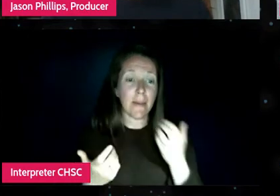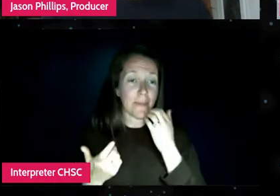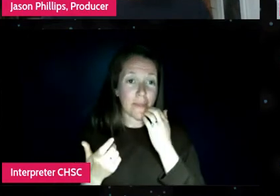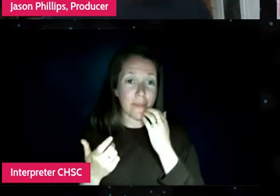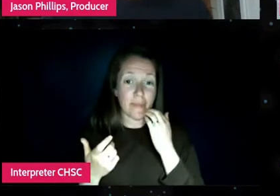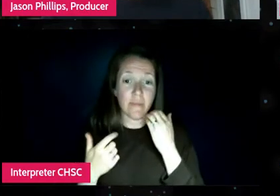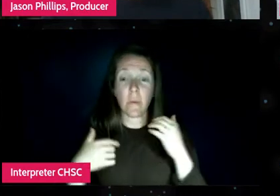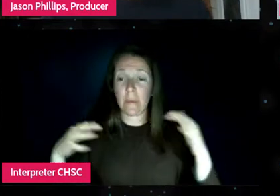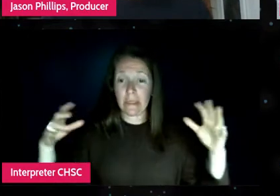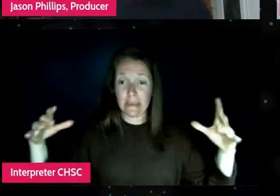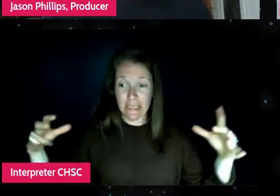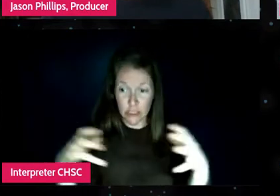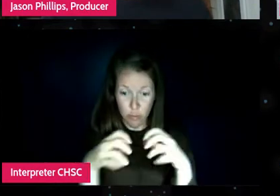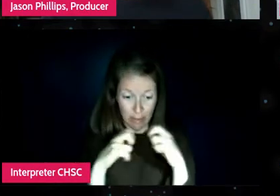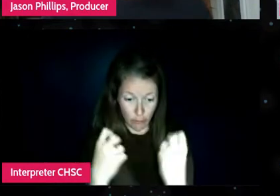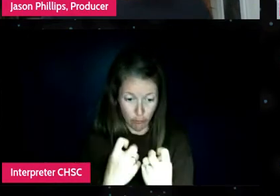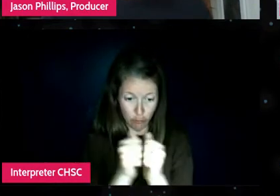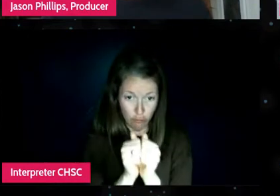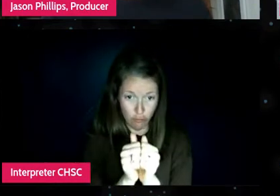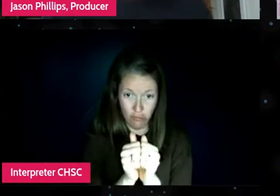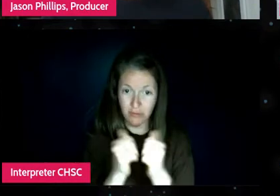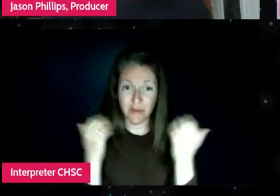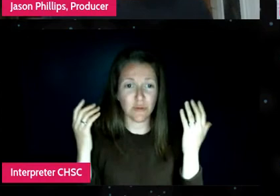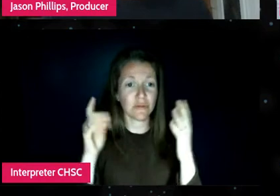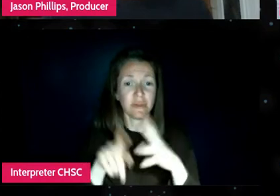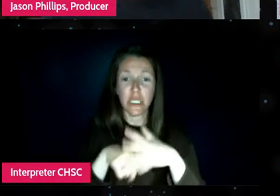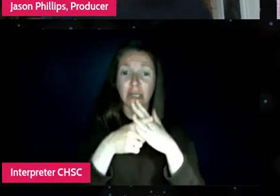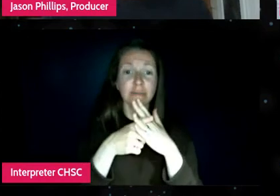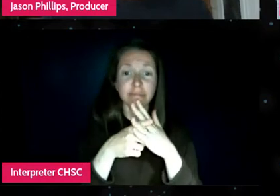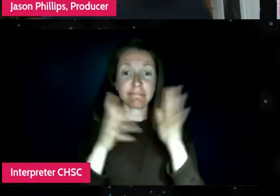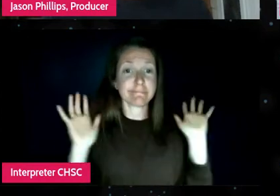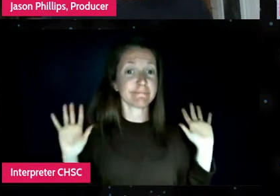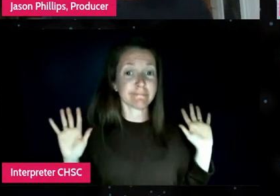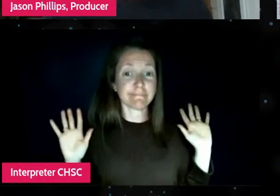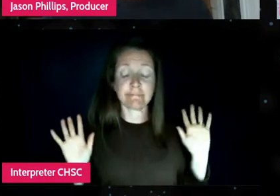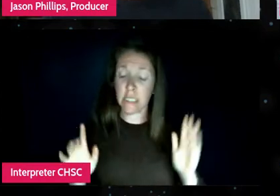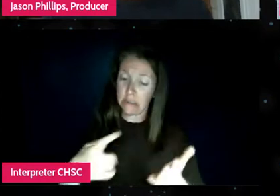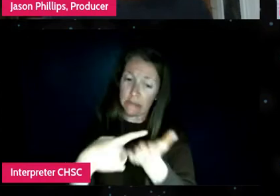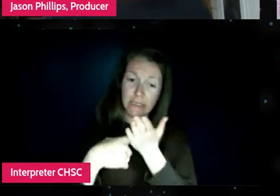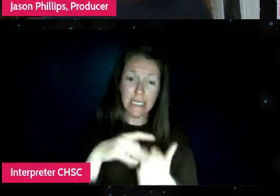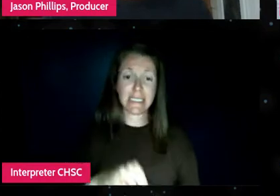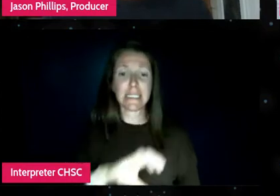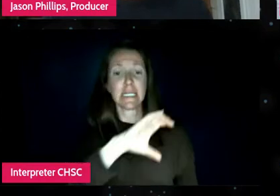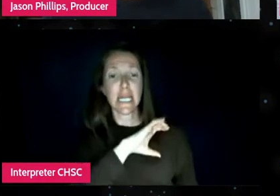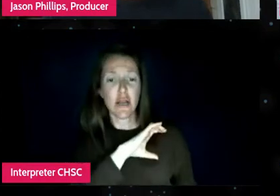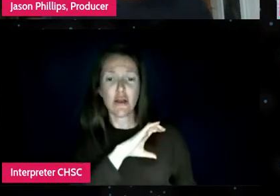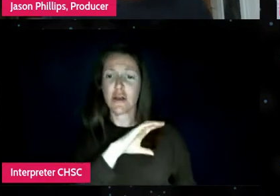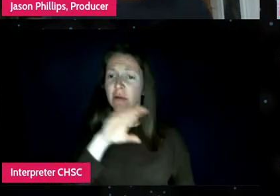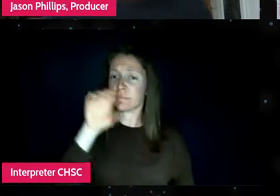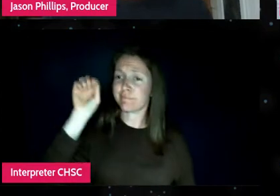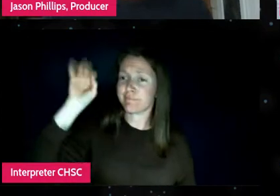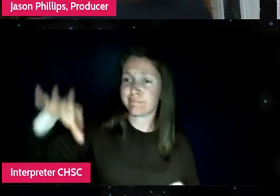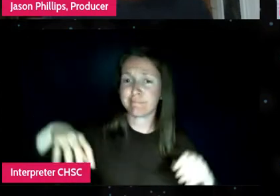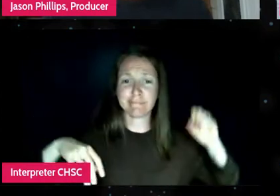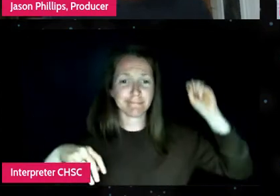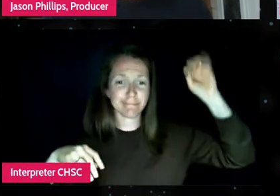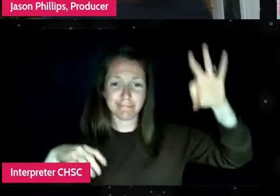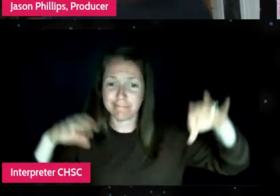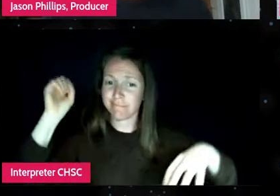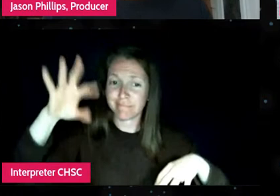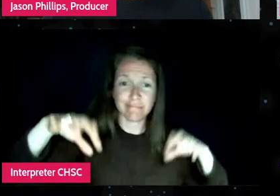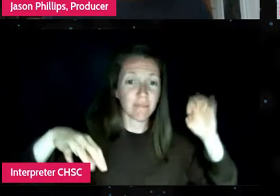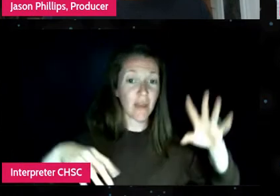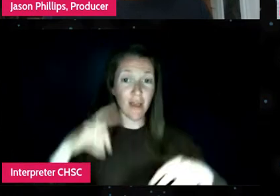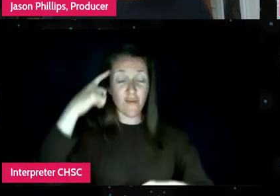we get together, we start talking about the characters we see, we just start pitching things. And for me,